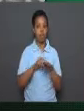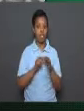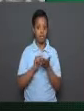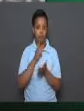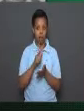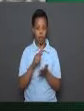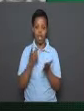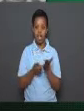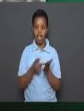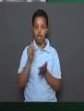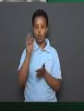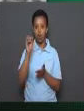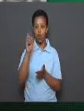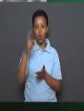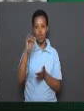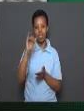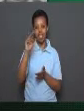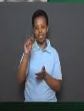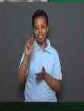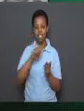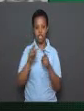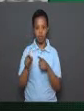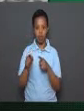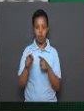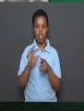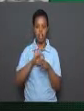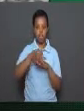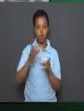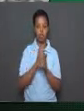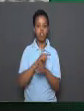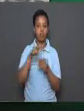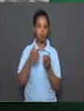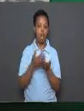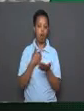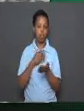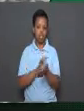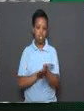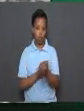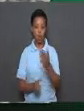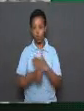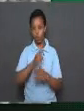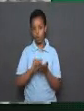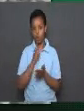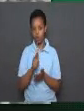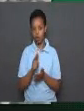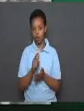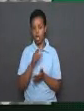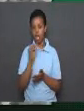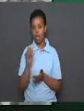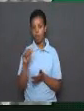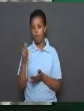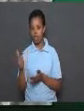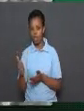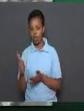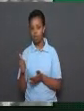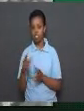toxins affect cells in the region of the infection and often in other regions of the